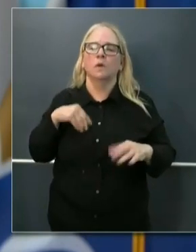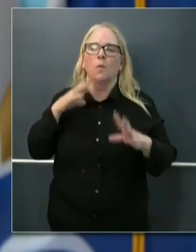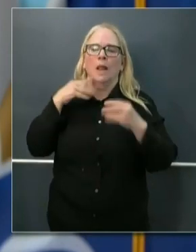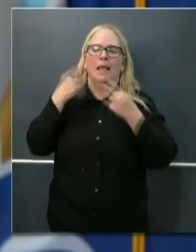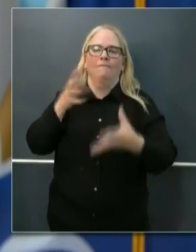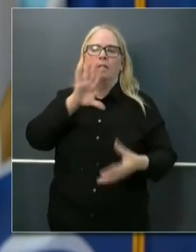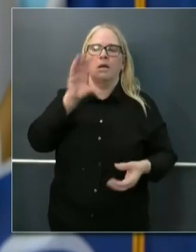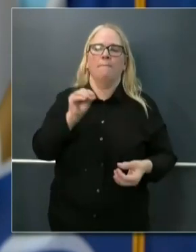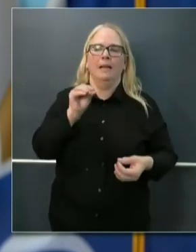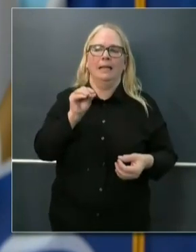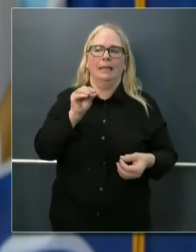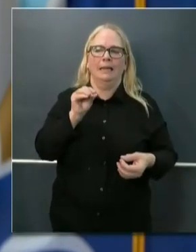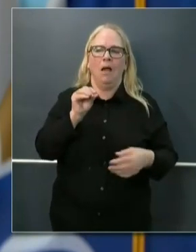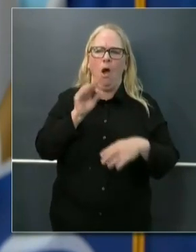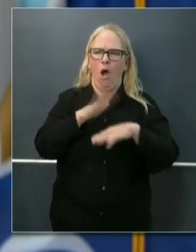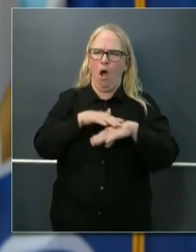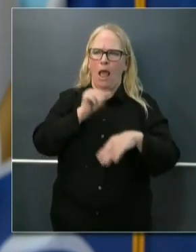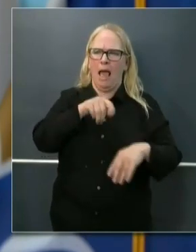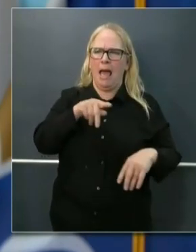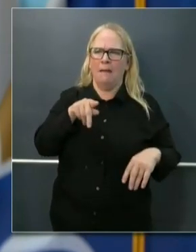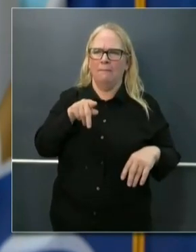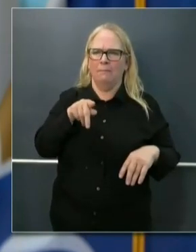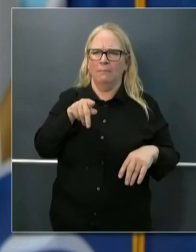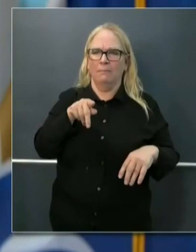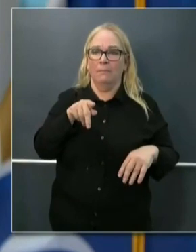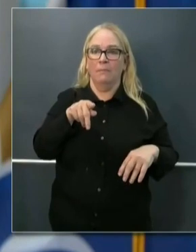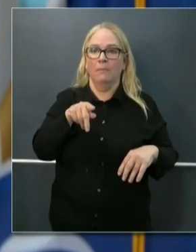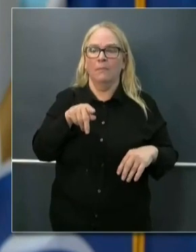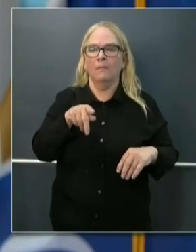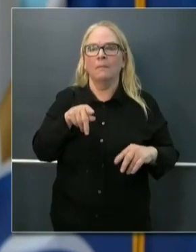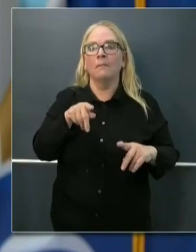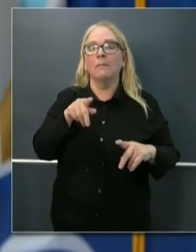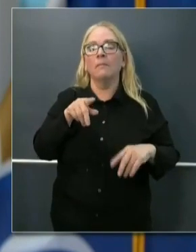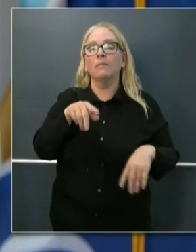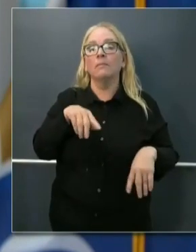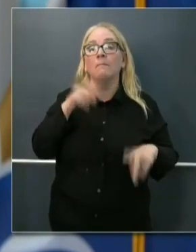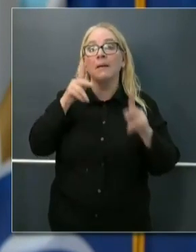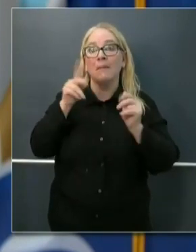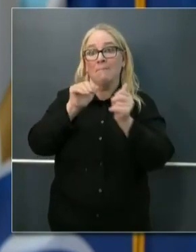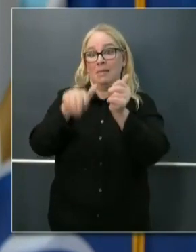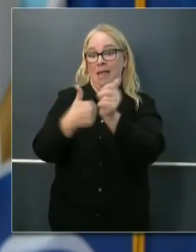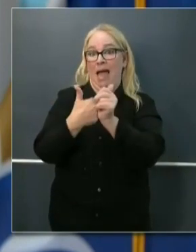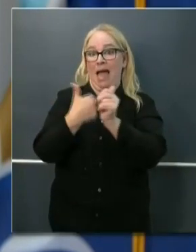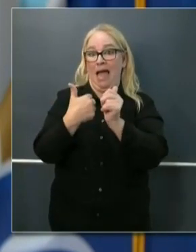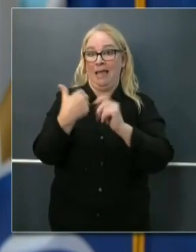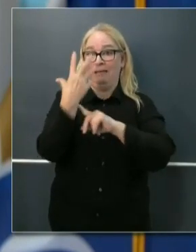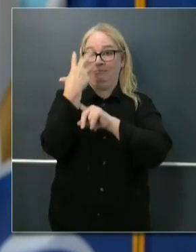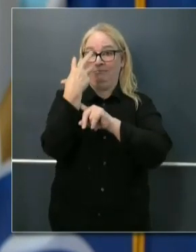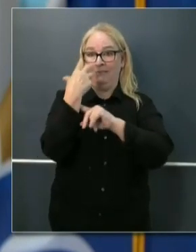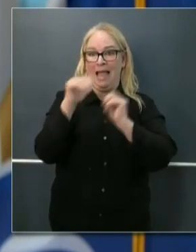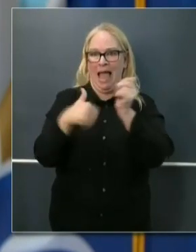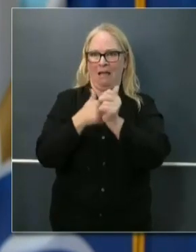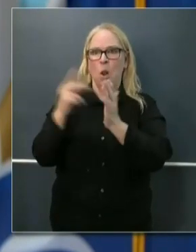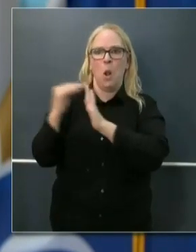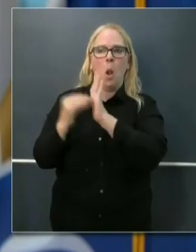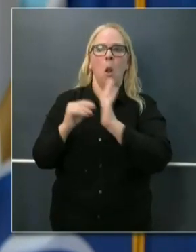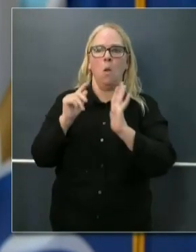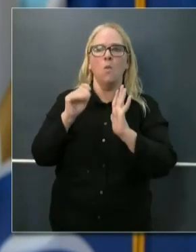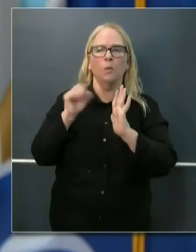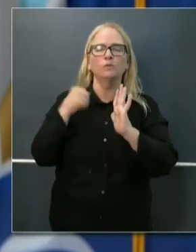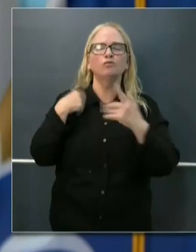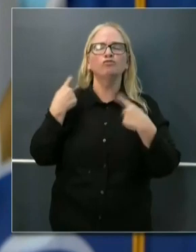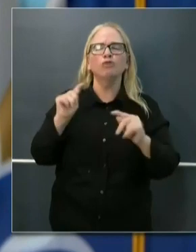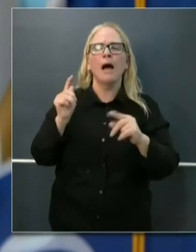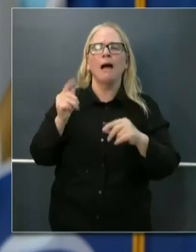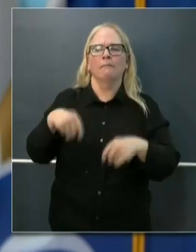folks behind the camera that are making notes, and so we'll directly get that information to you as soon as we pull that